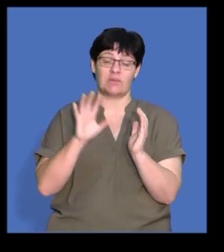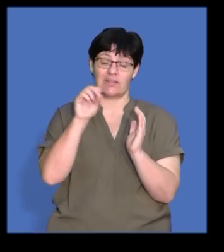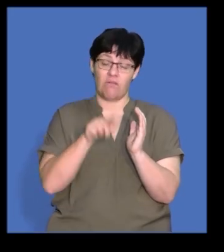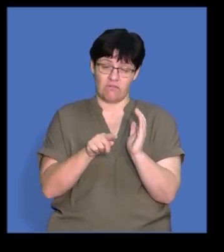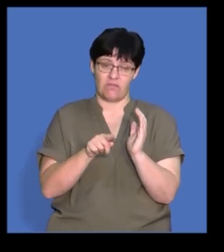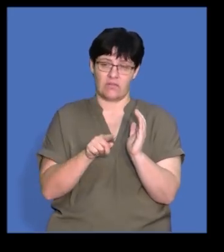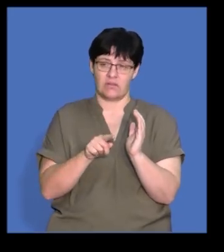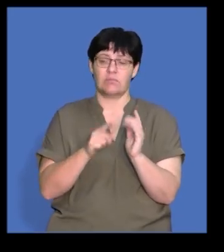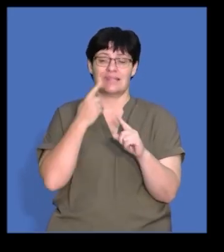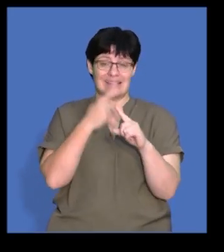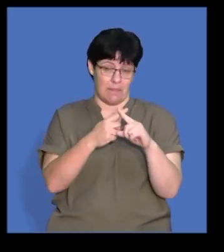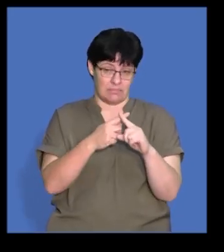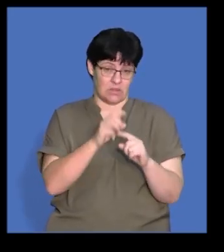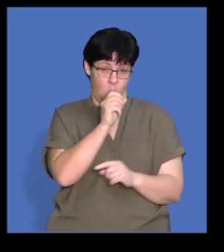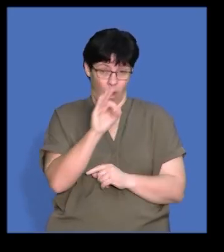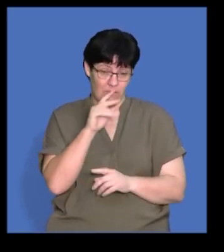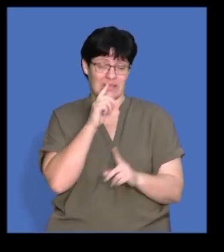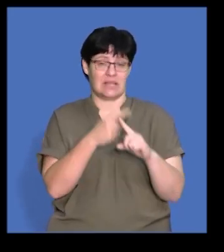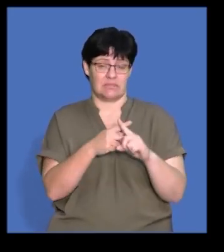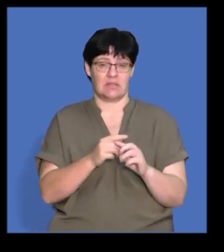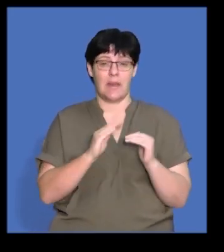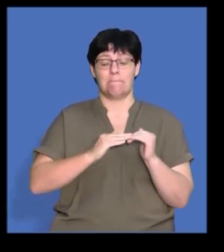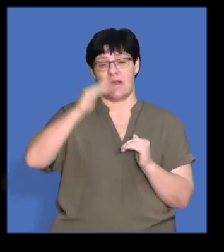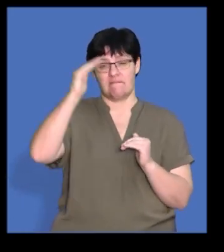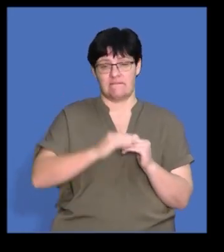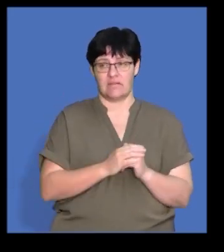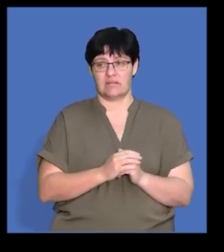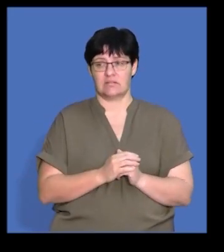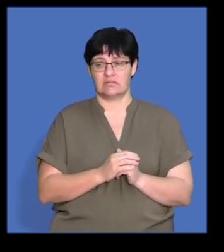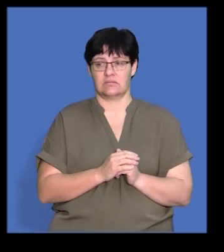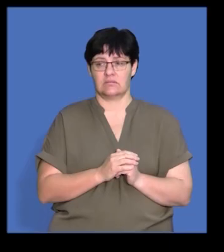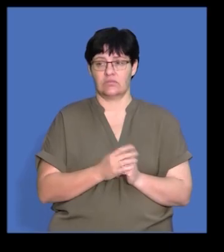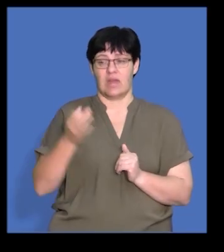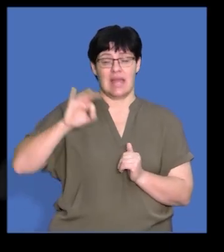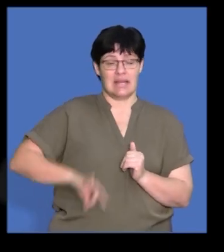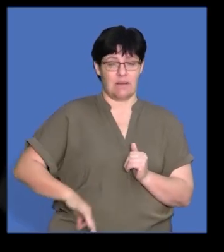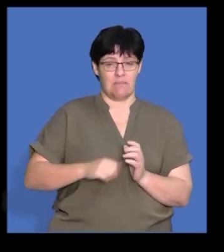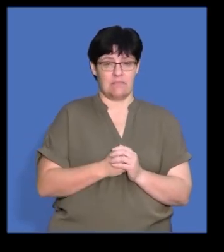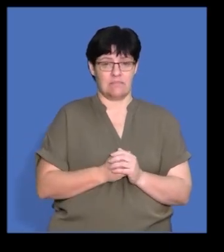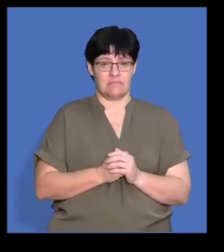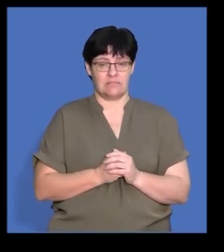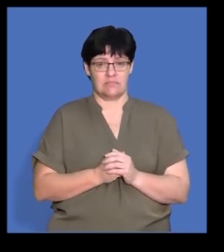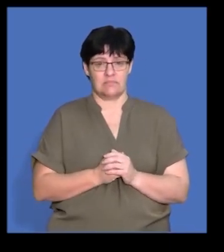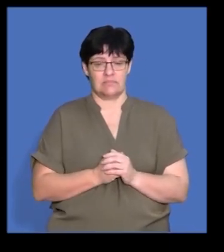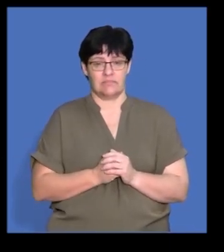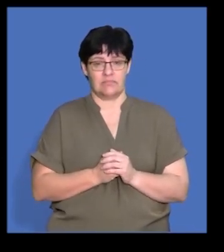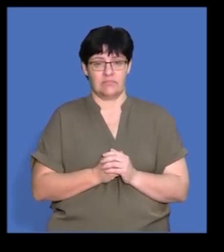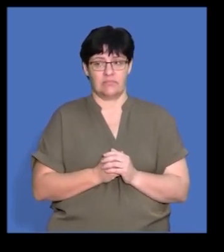of means times. The amount above, so I'm taking my income, or his salary that he's